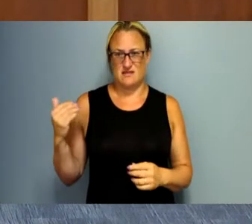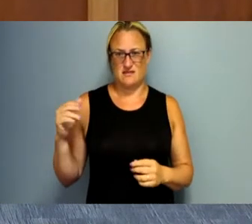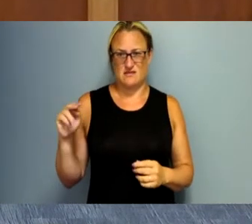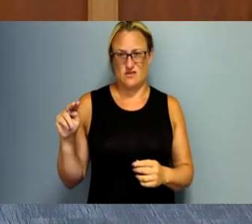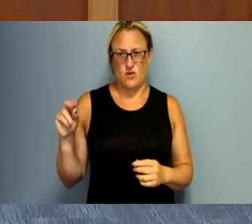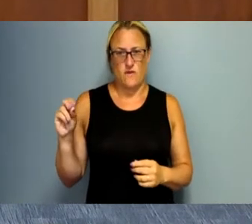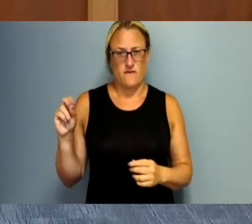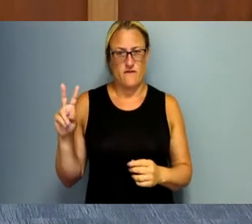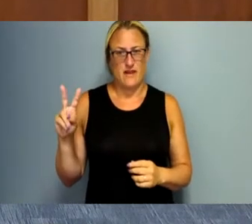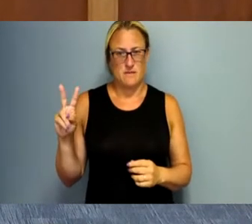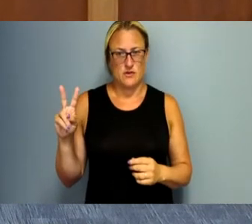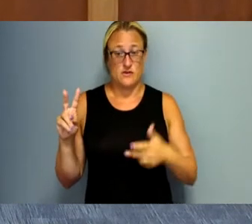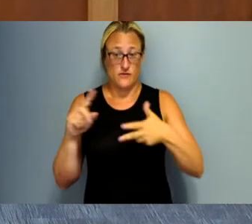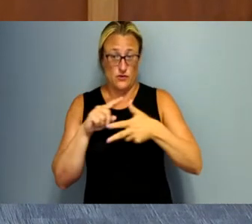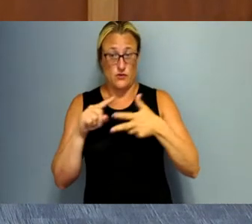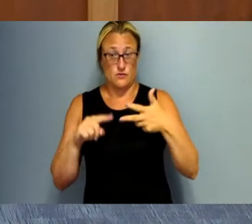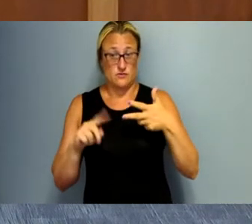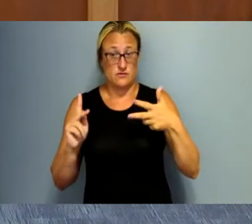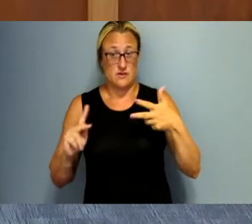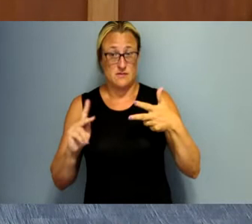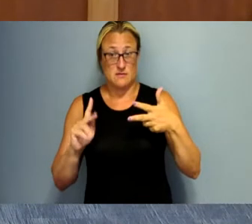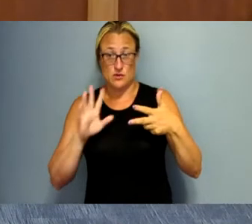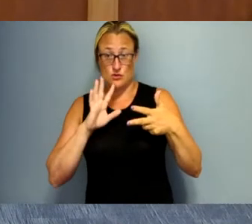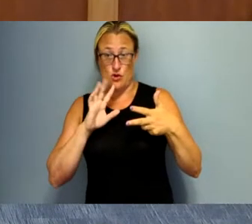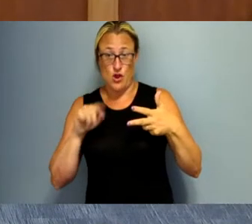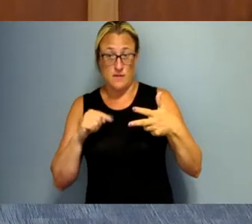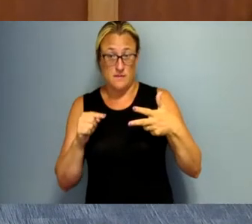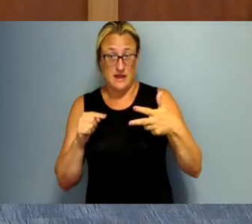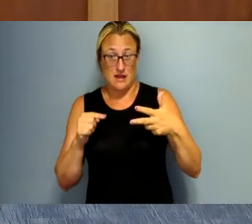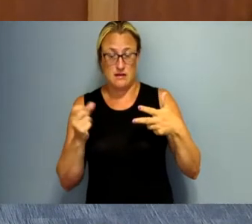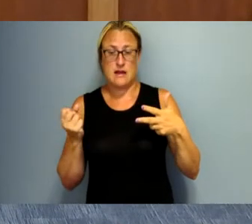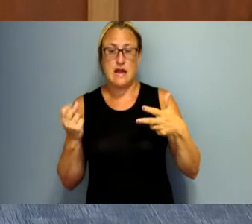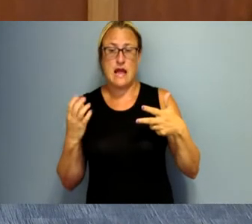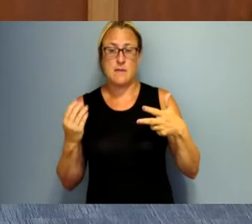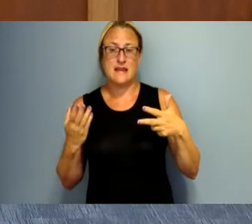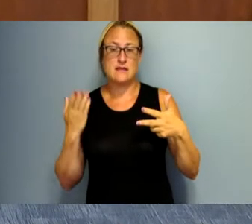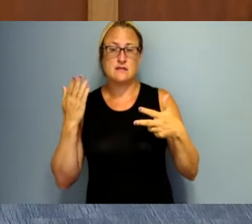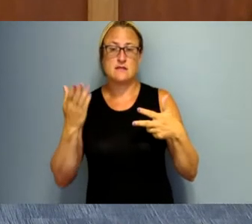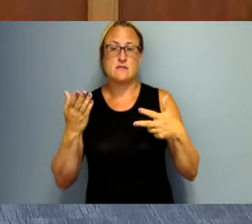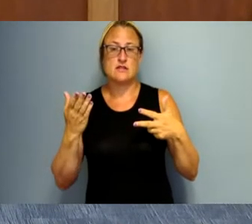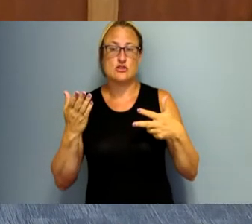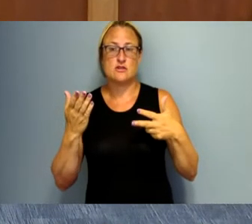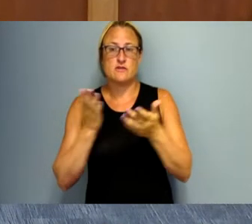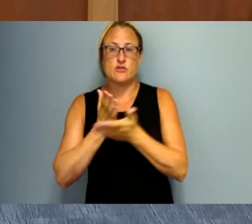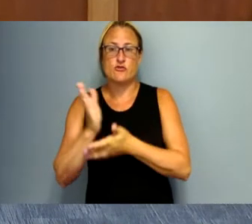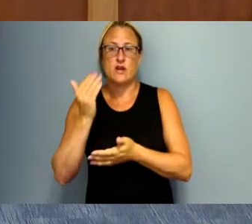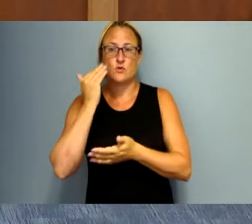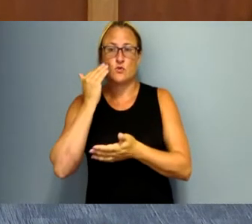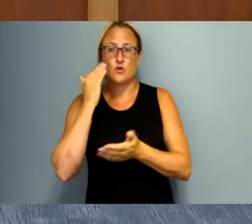for the three people you mentioned or referenced, how many submissions have we had for right to know requests?